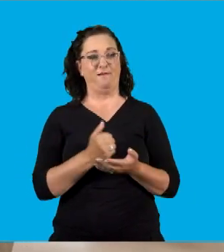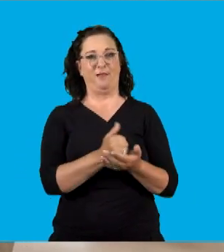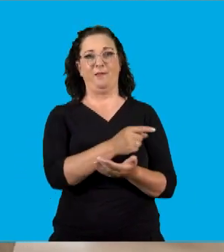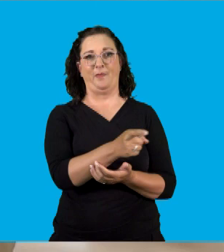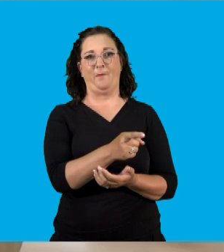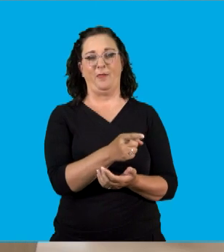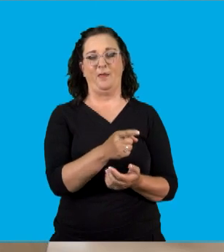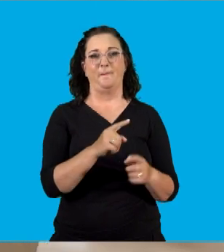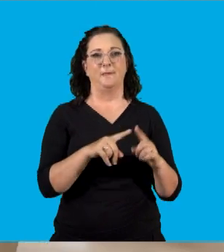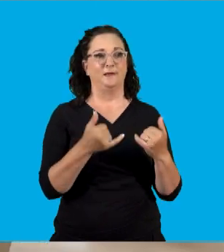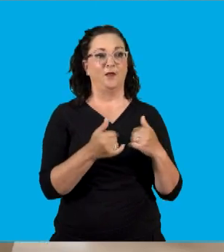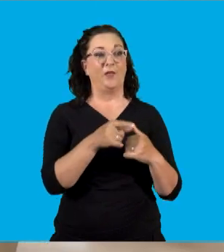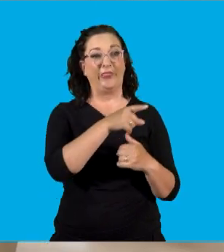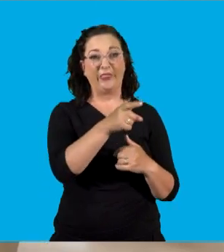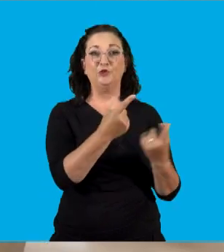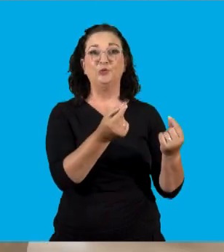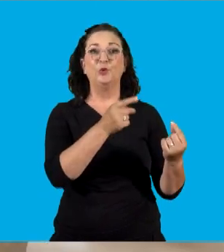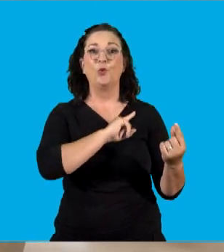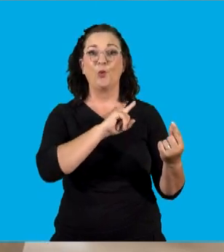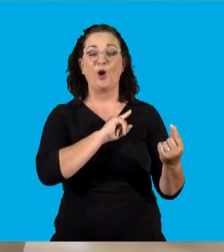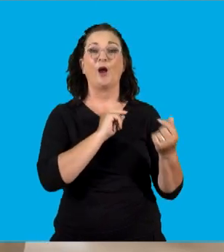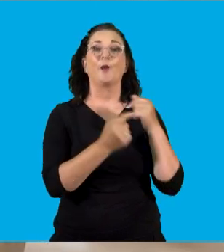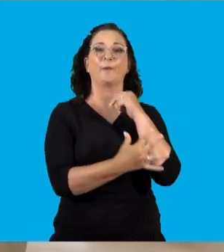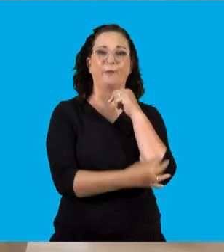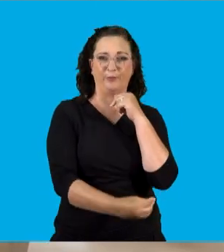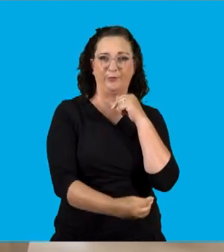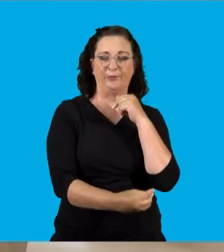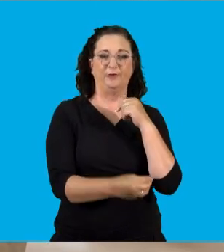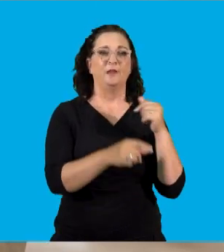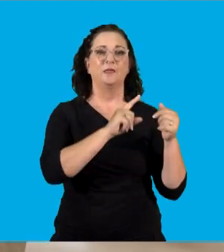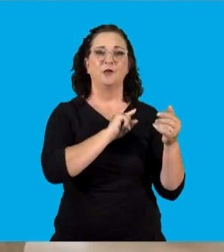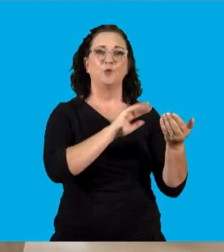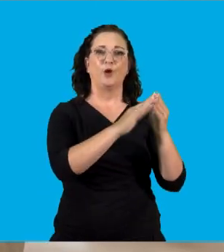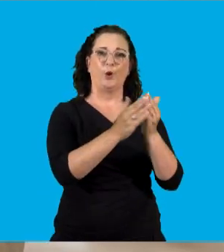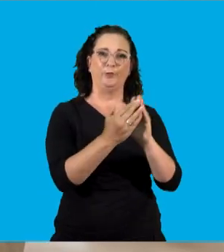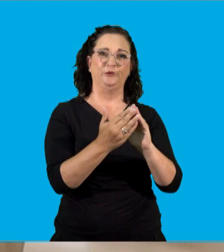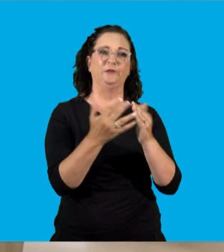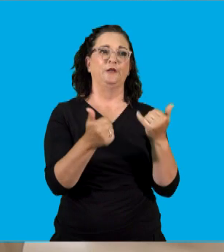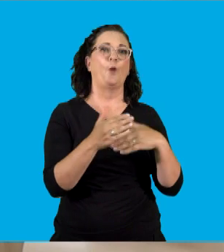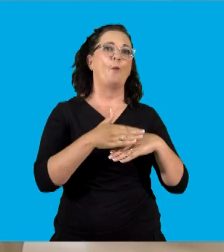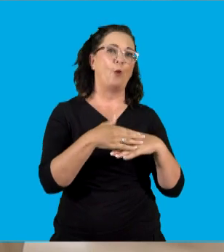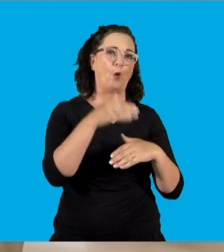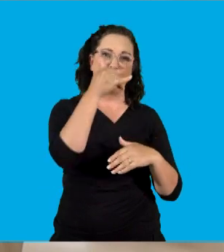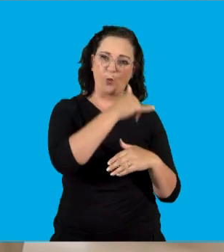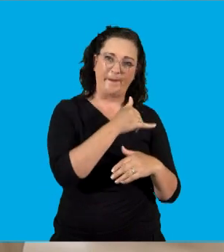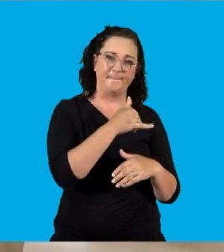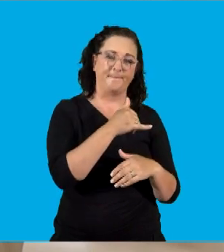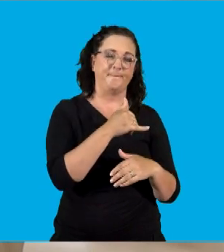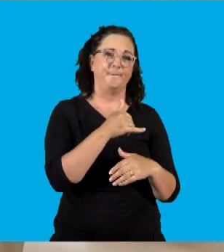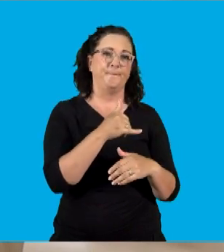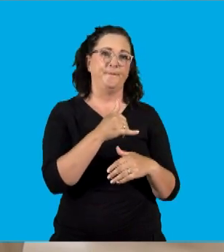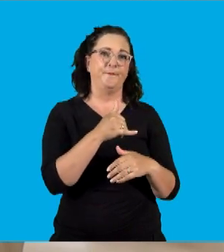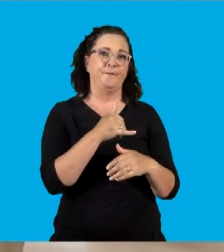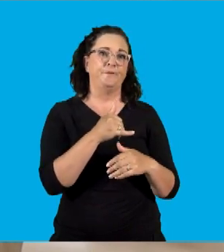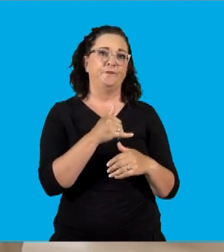do so. But because of poverty that is affecting the community, now the community is resolving to crime as means of